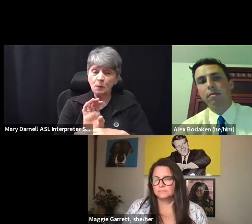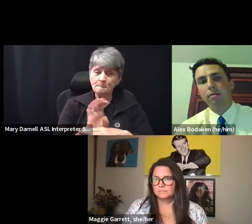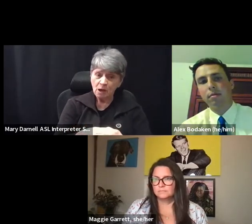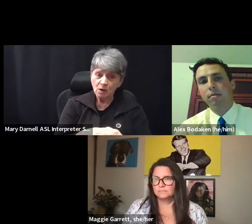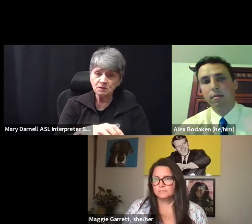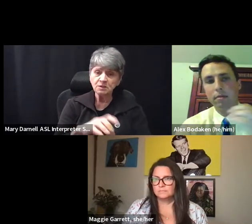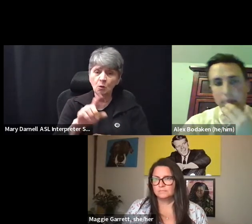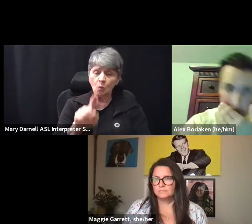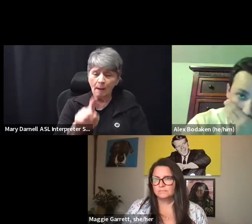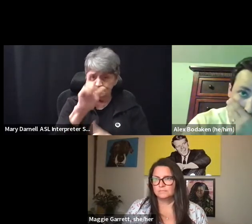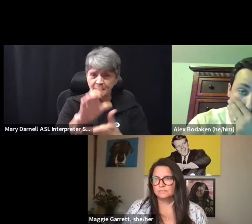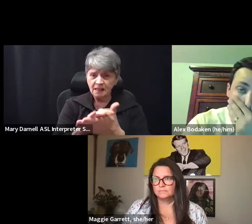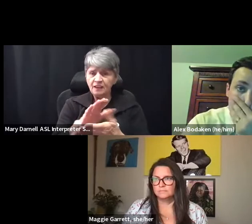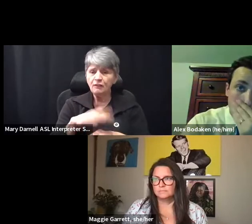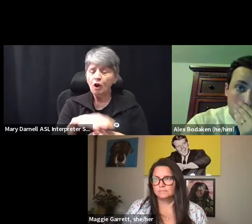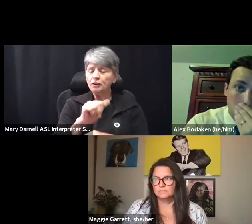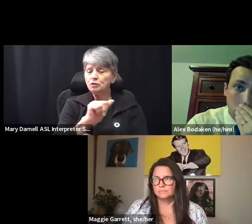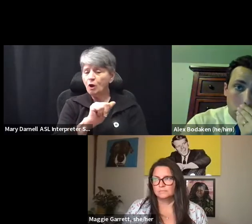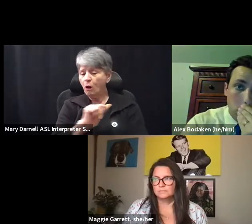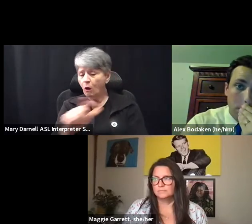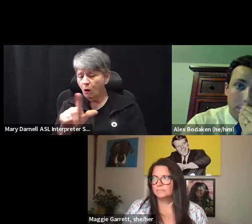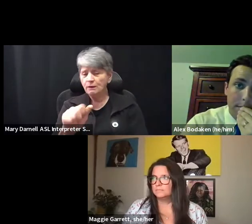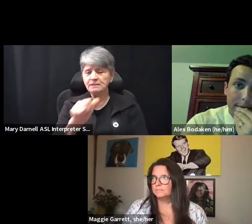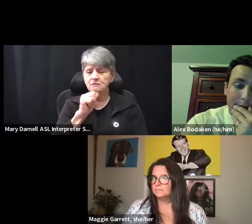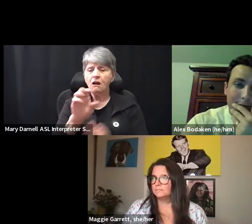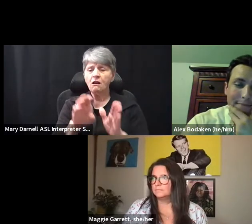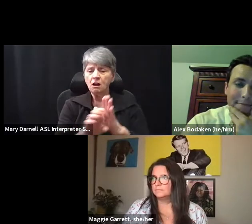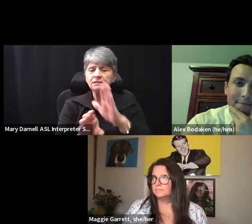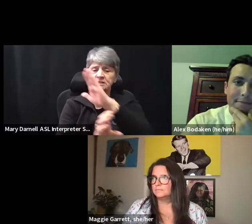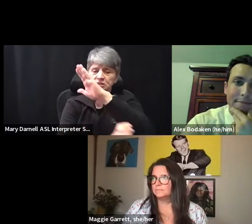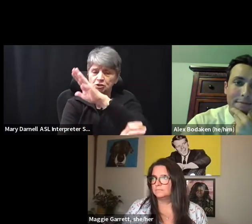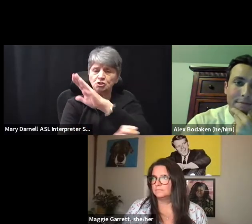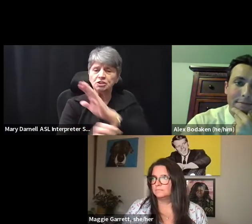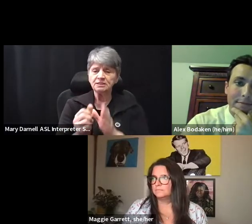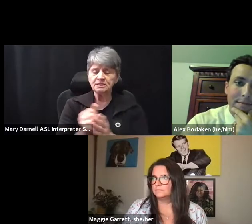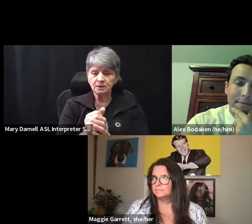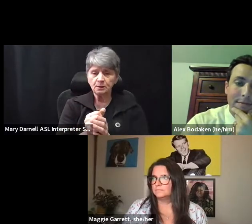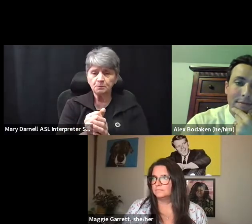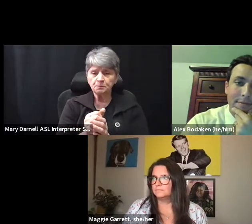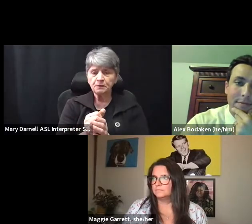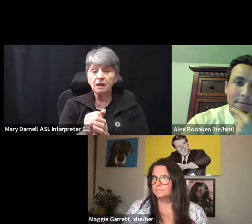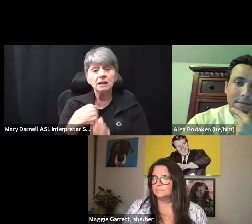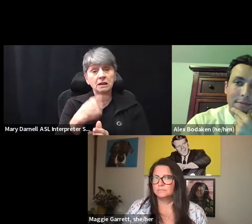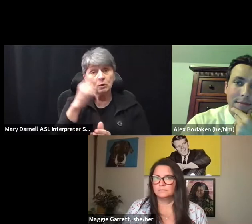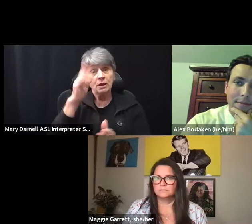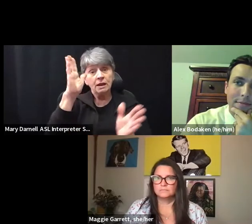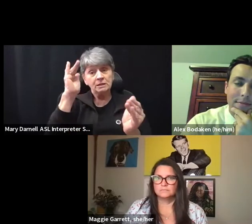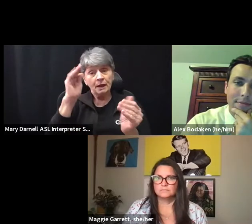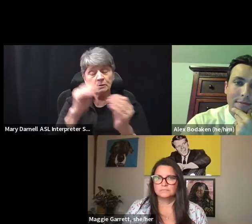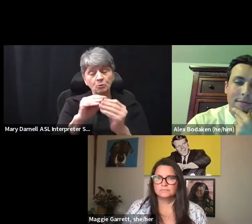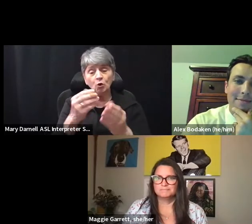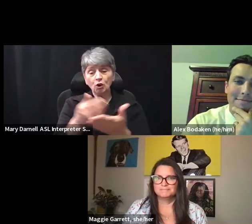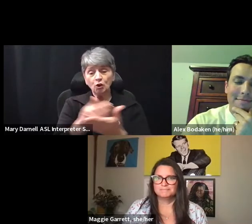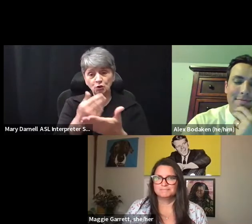is unconstitutional. So we are looking into our own options as well and expect more news and more activity from us on that